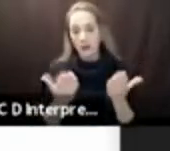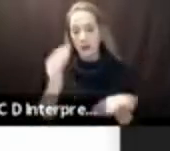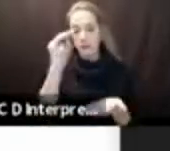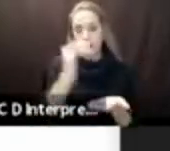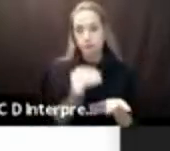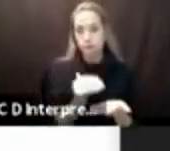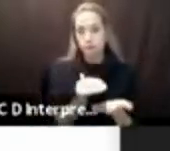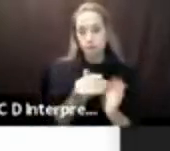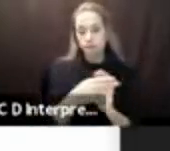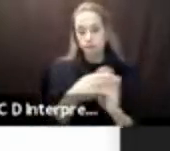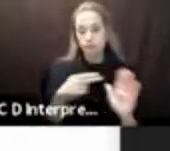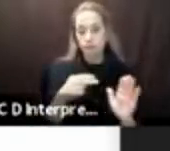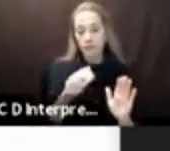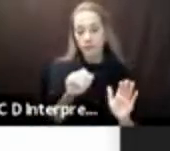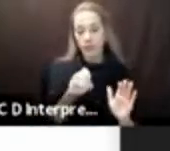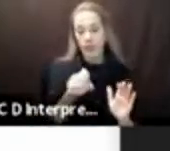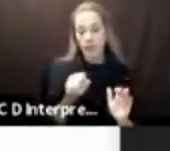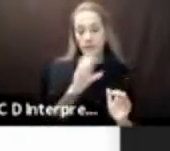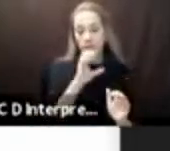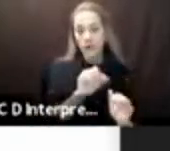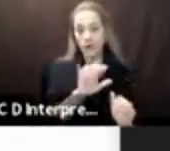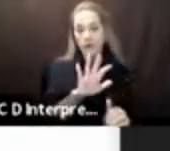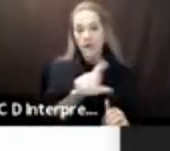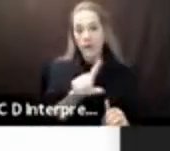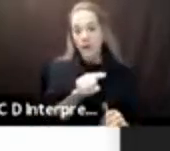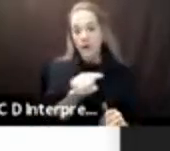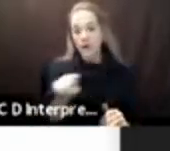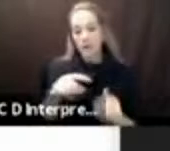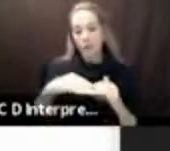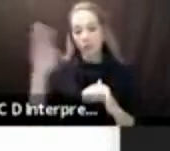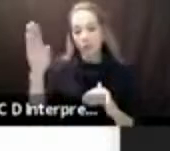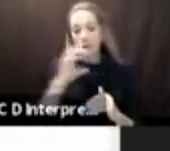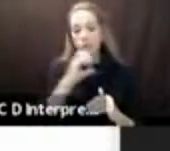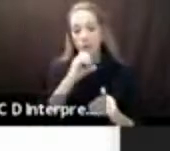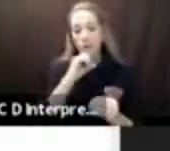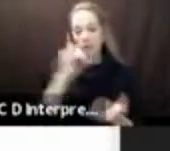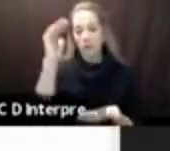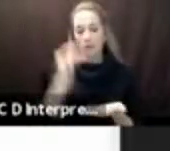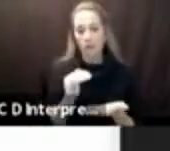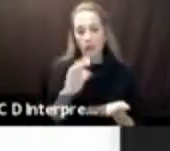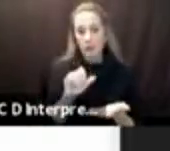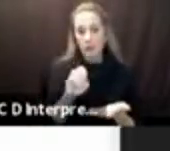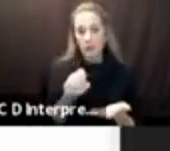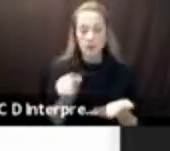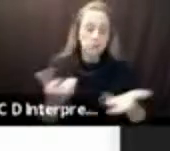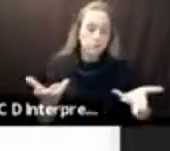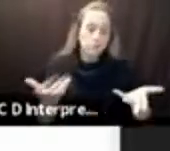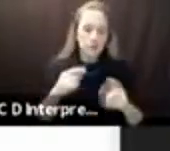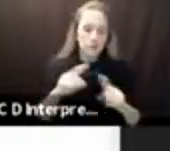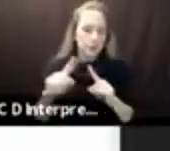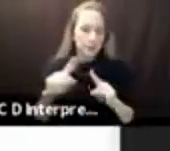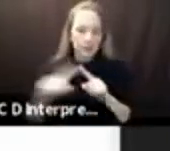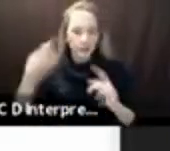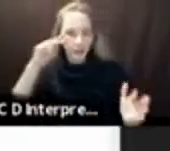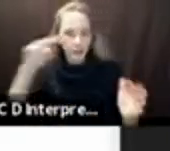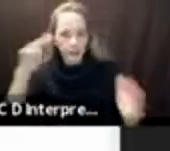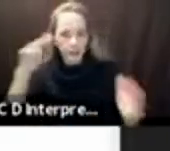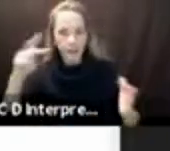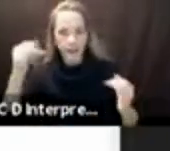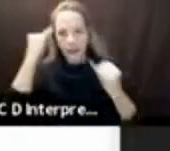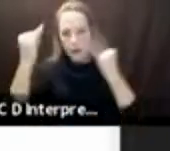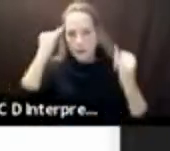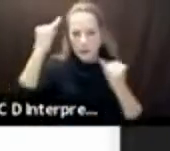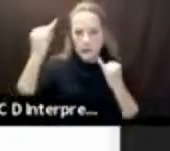those 51 and older, we're not sure. There certainly are a variety of theories, which I won't necessarily go